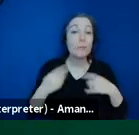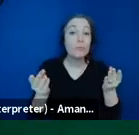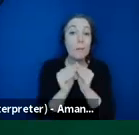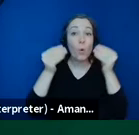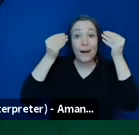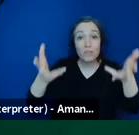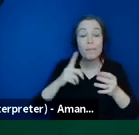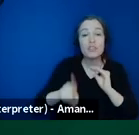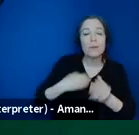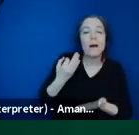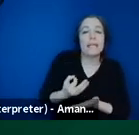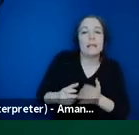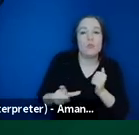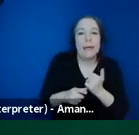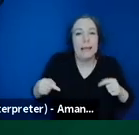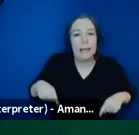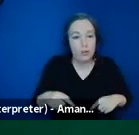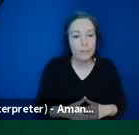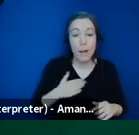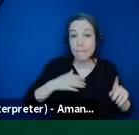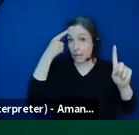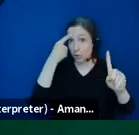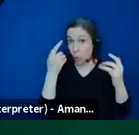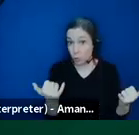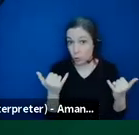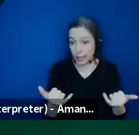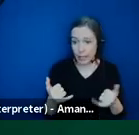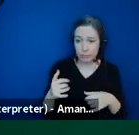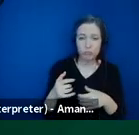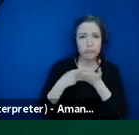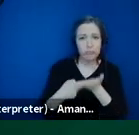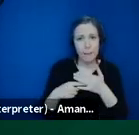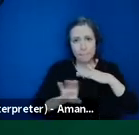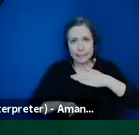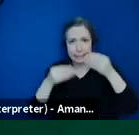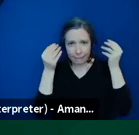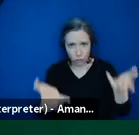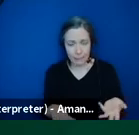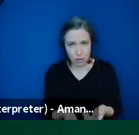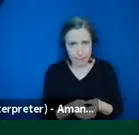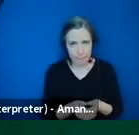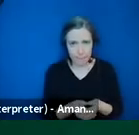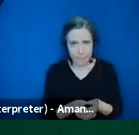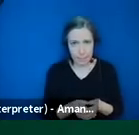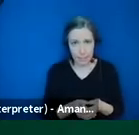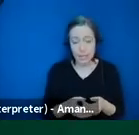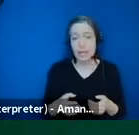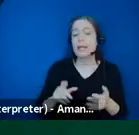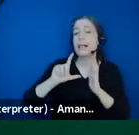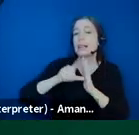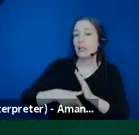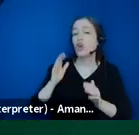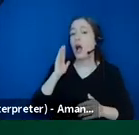about financial aid. My goal tonight is to kind of go over some basic information, and then I'll be hosting a virtual event